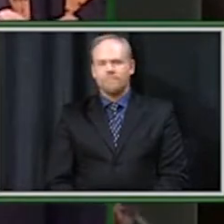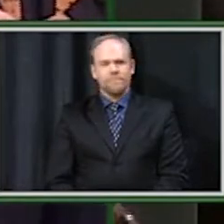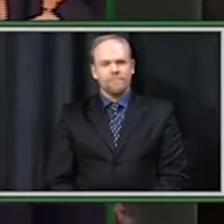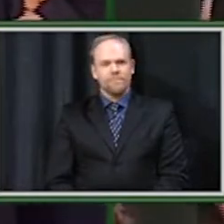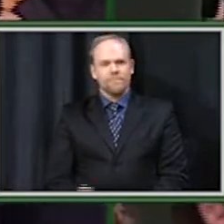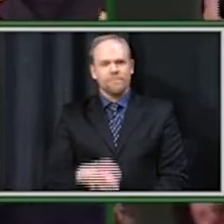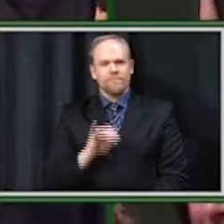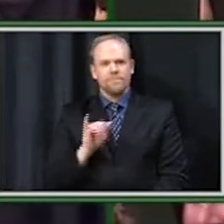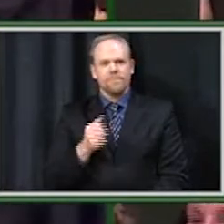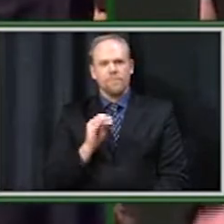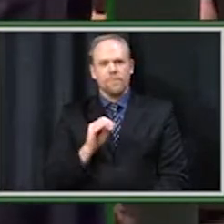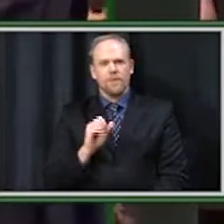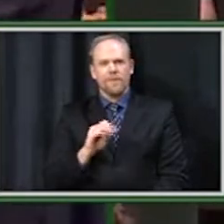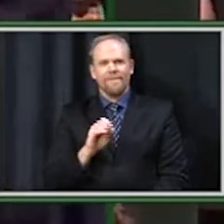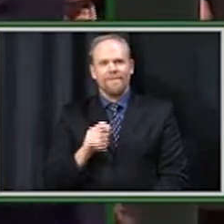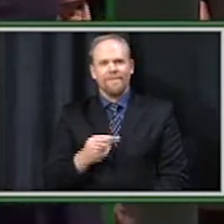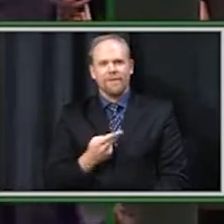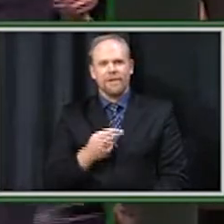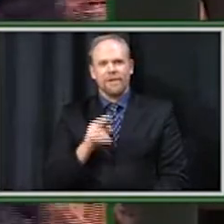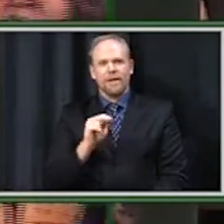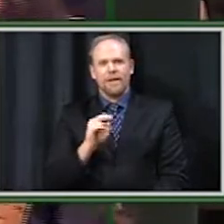Joseph Neil Griggs.